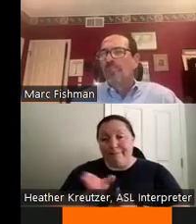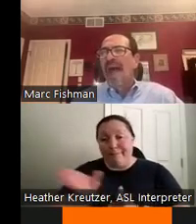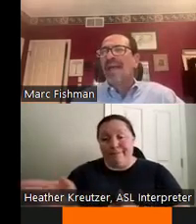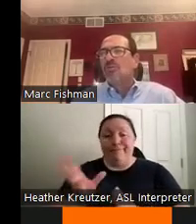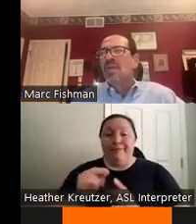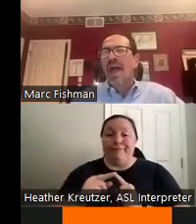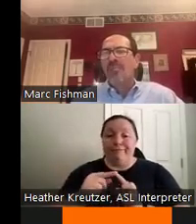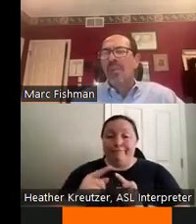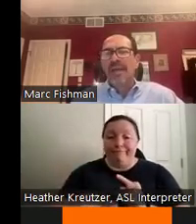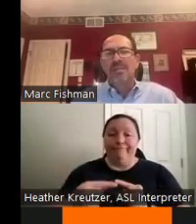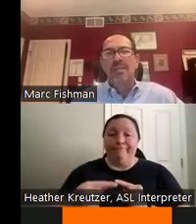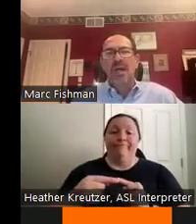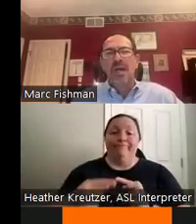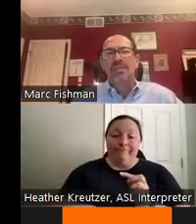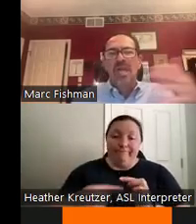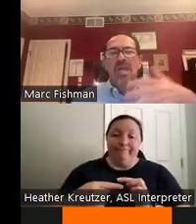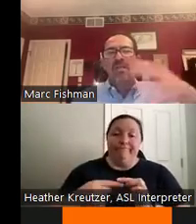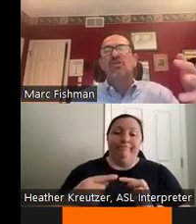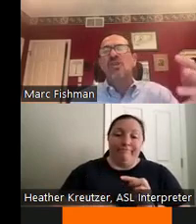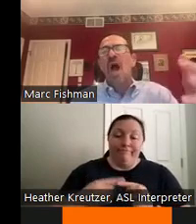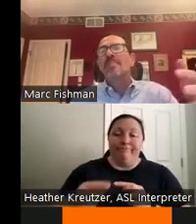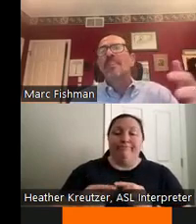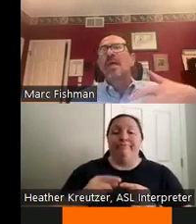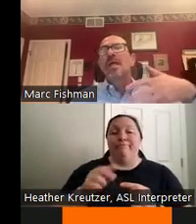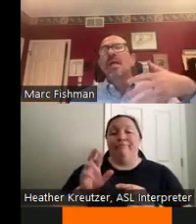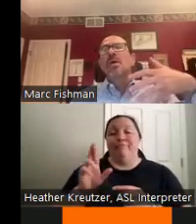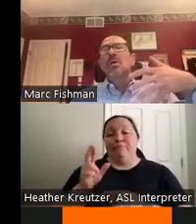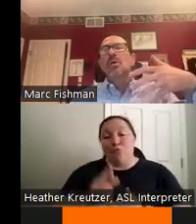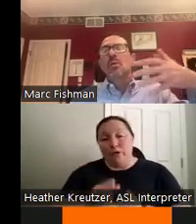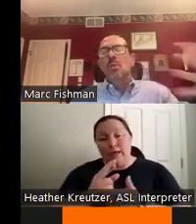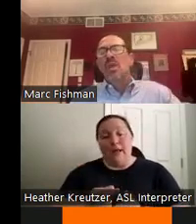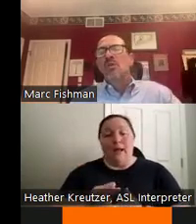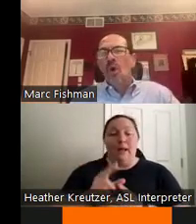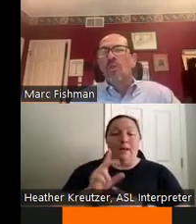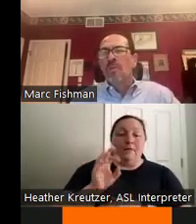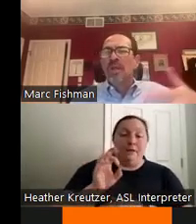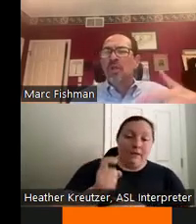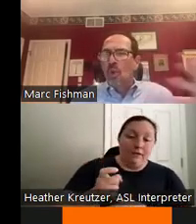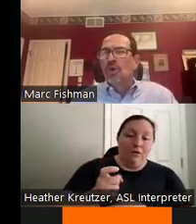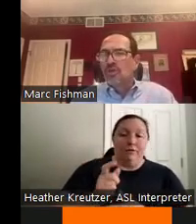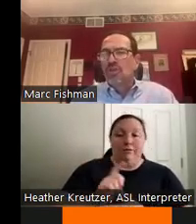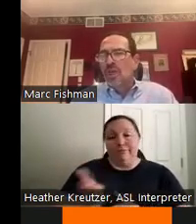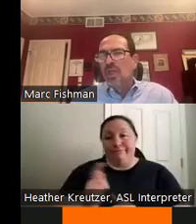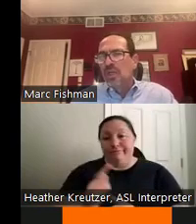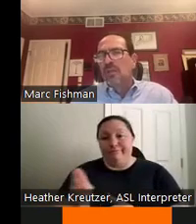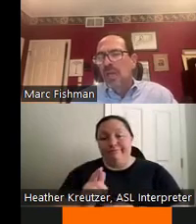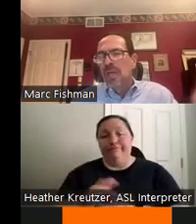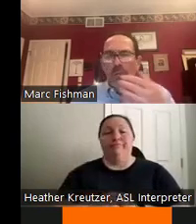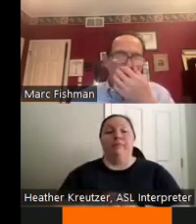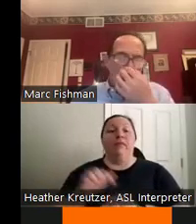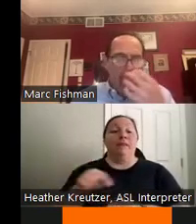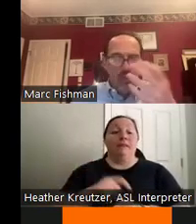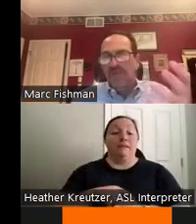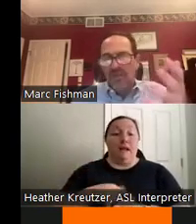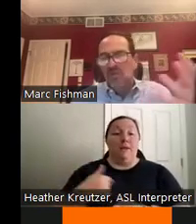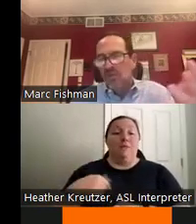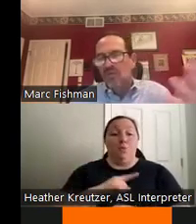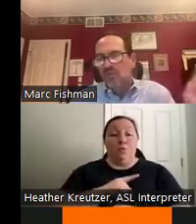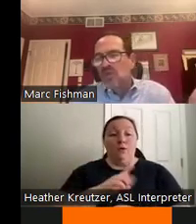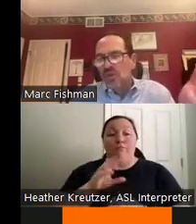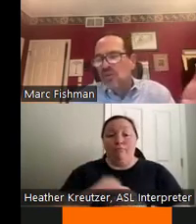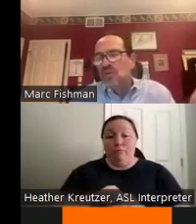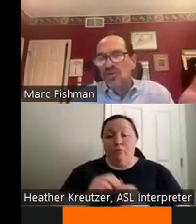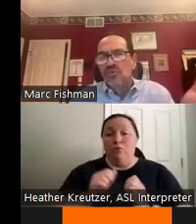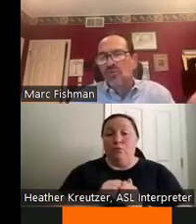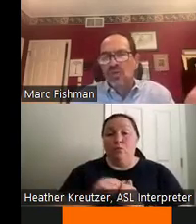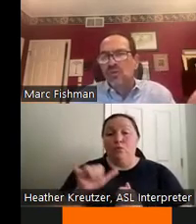of back in rehab, back in detox. This time, we enroll them in a yours study, and we're doing this